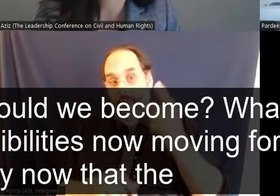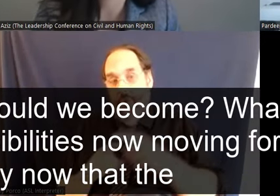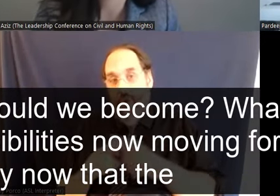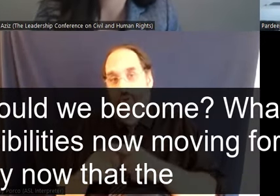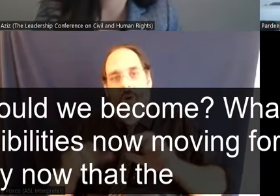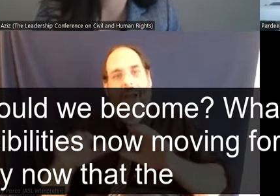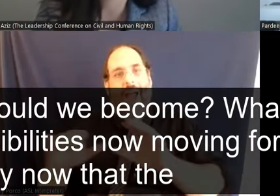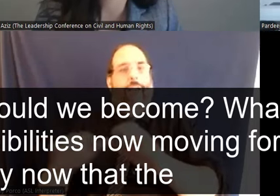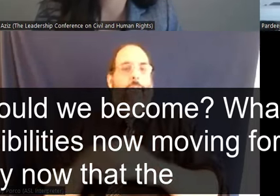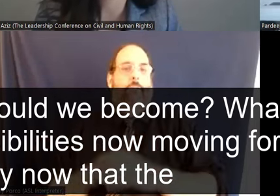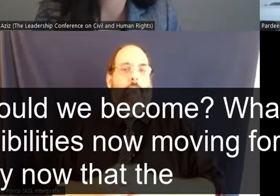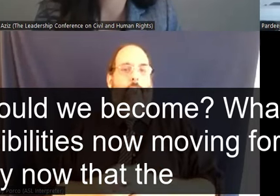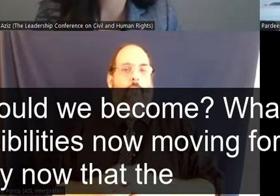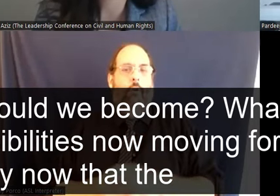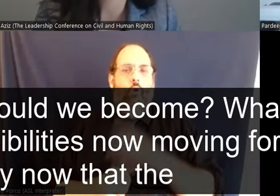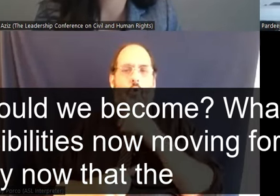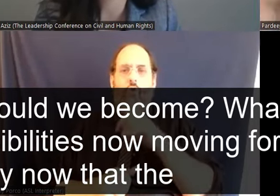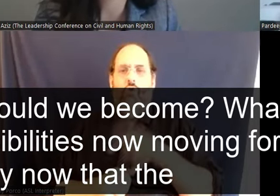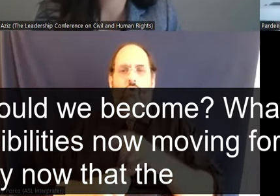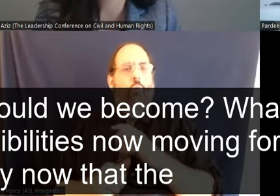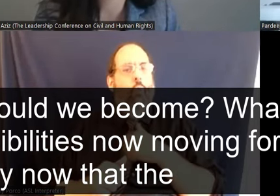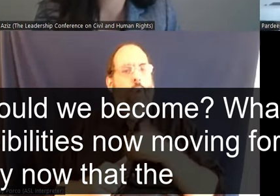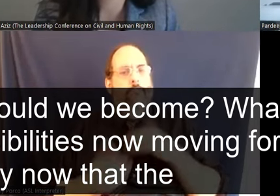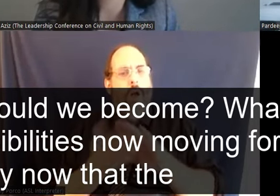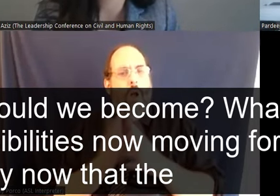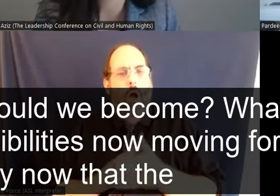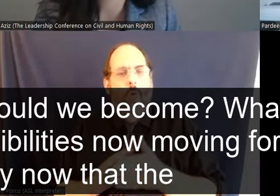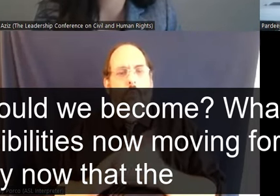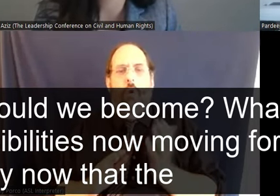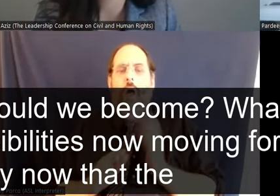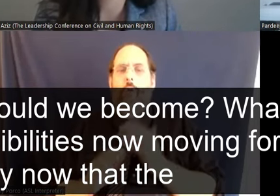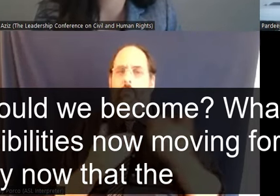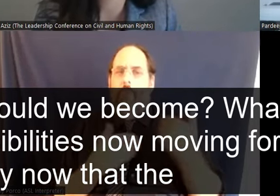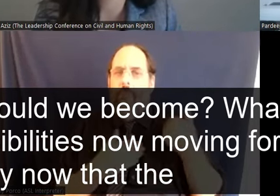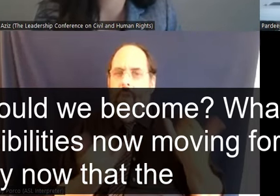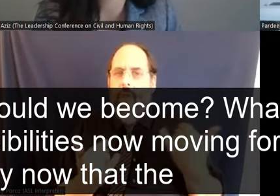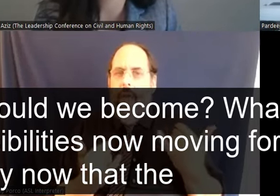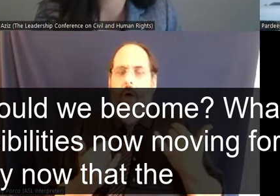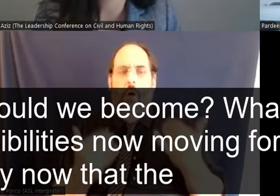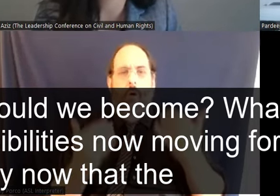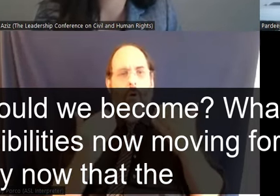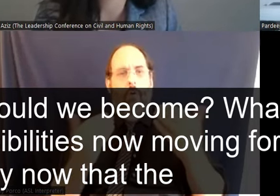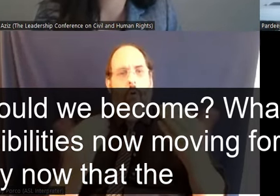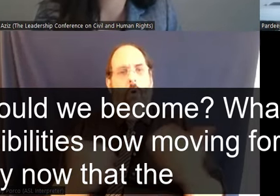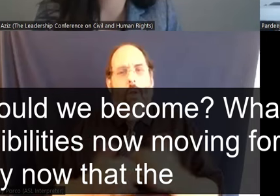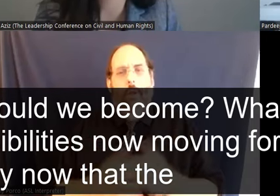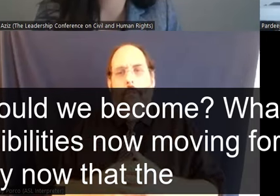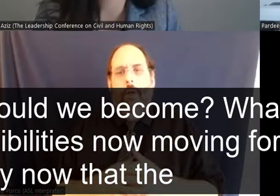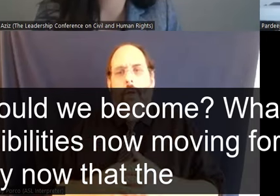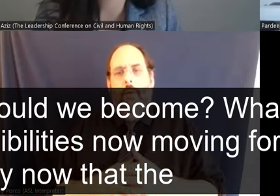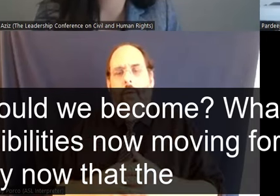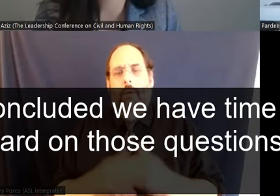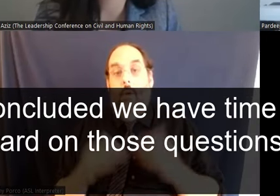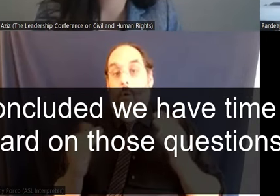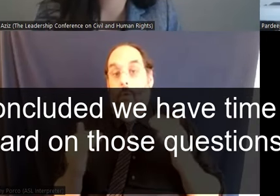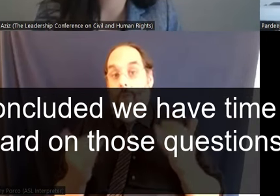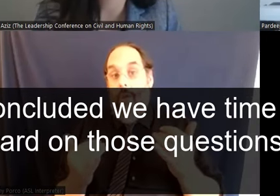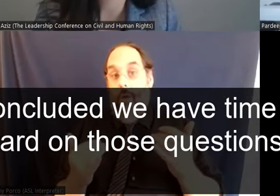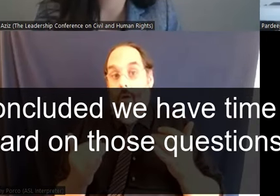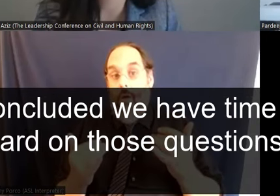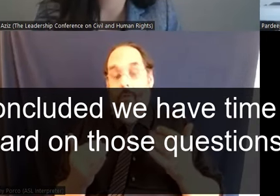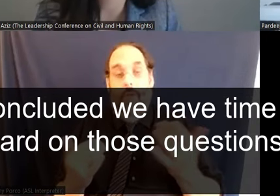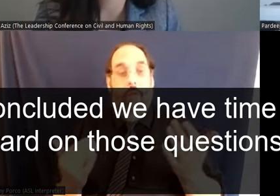upon. Who should we become? What are our responsibilities now moving forward? And hopefully now that the trial